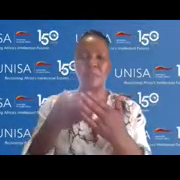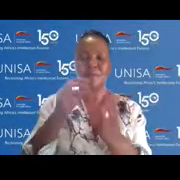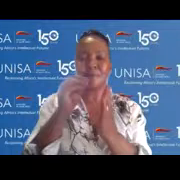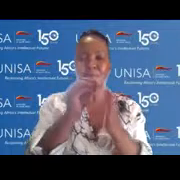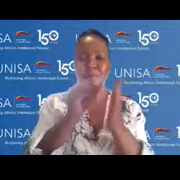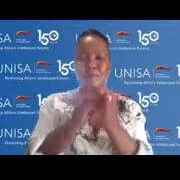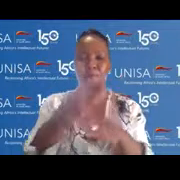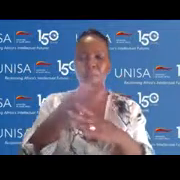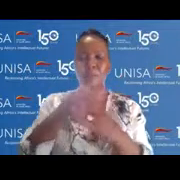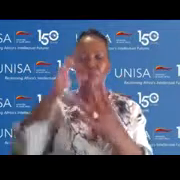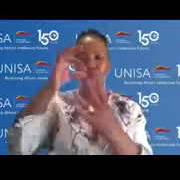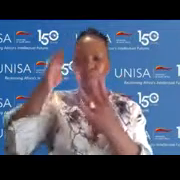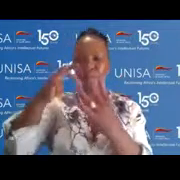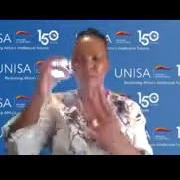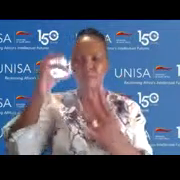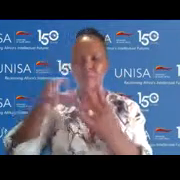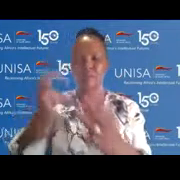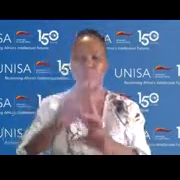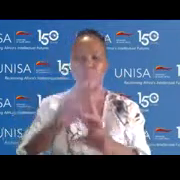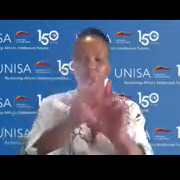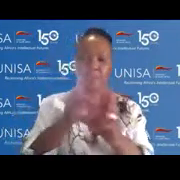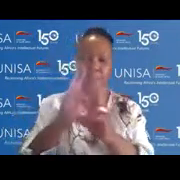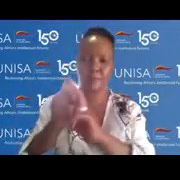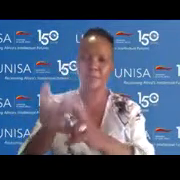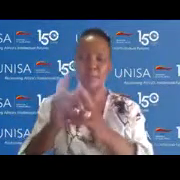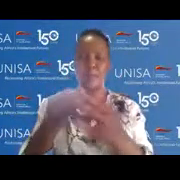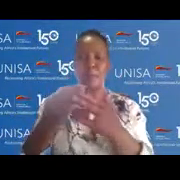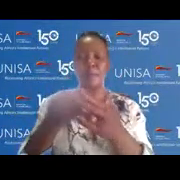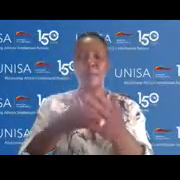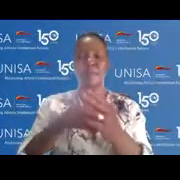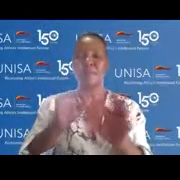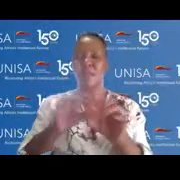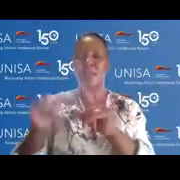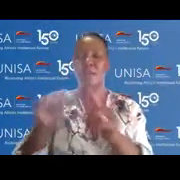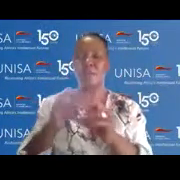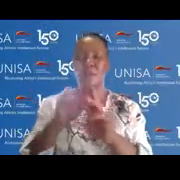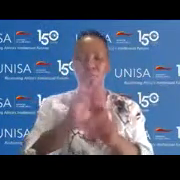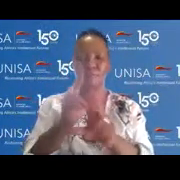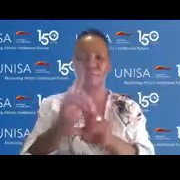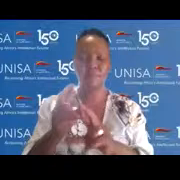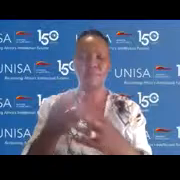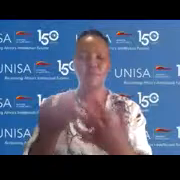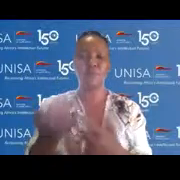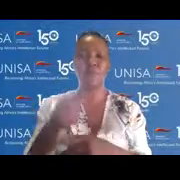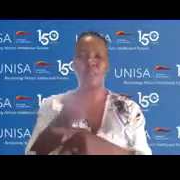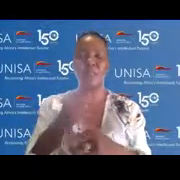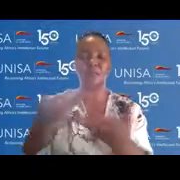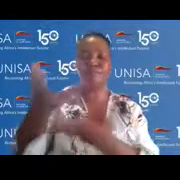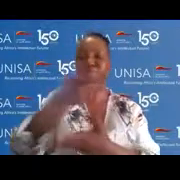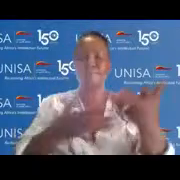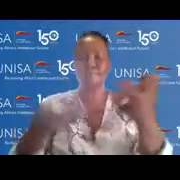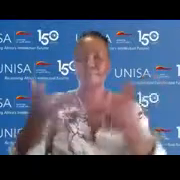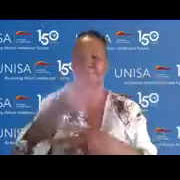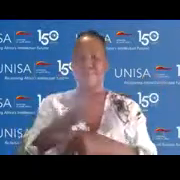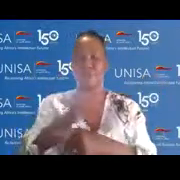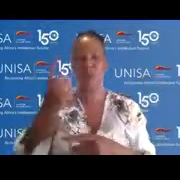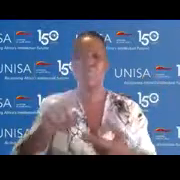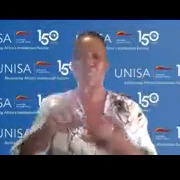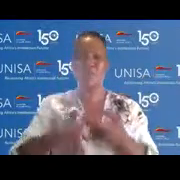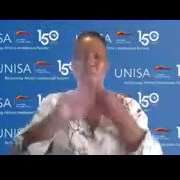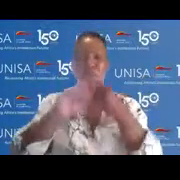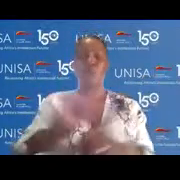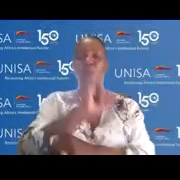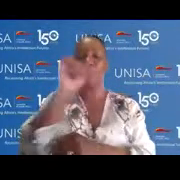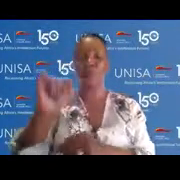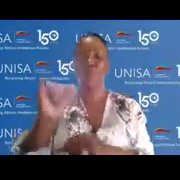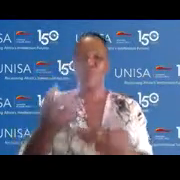get a response, a pre-typed response. This one can actually interact with you depending on your,